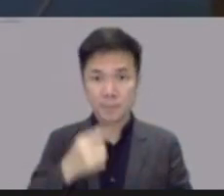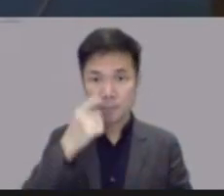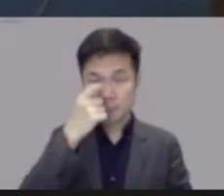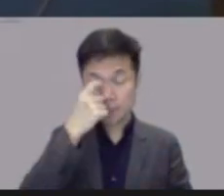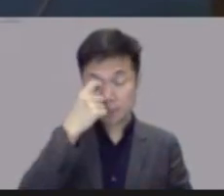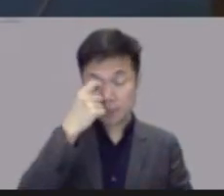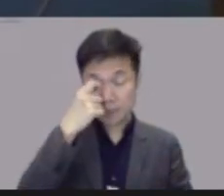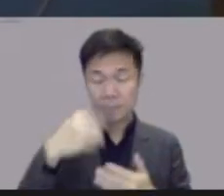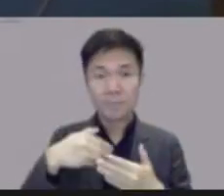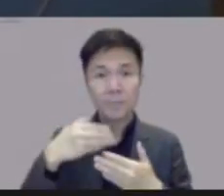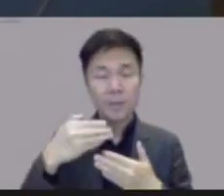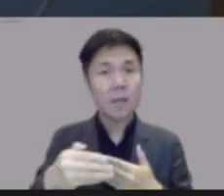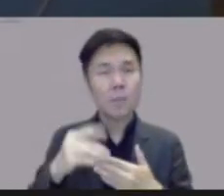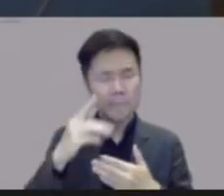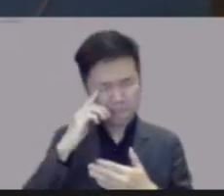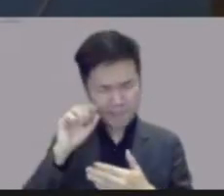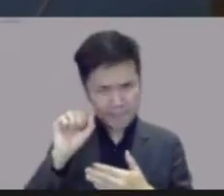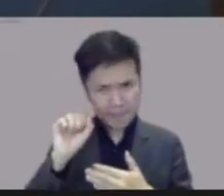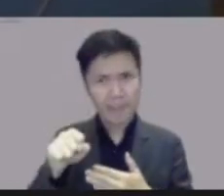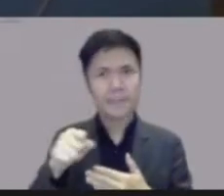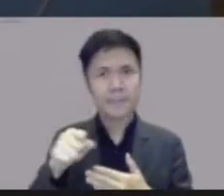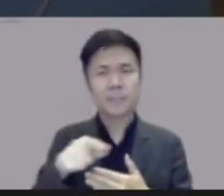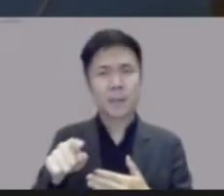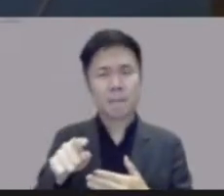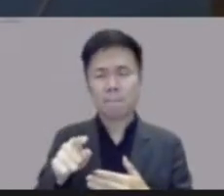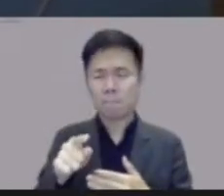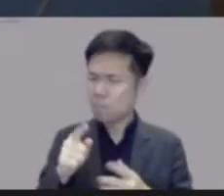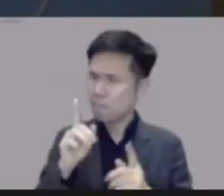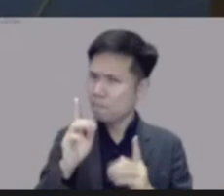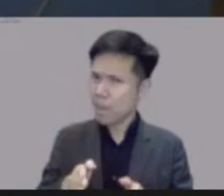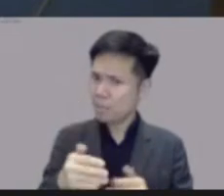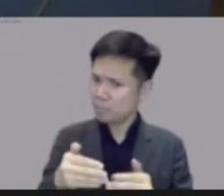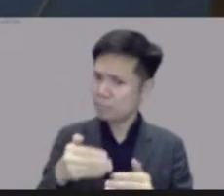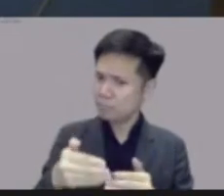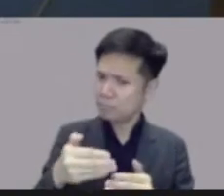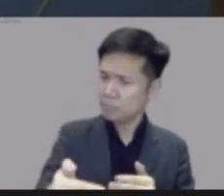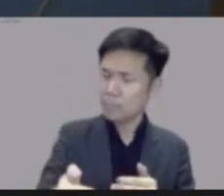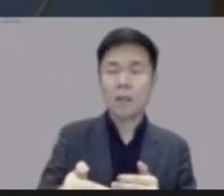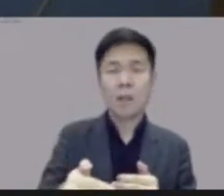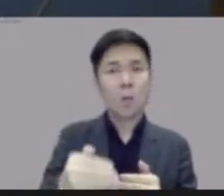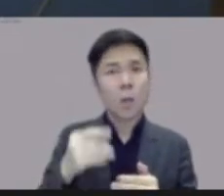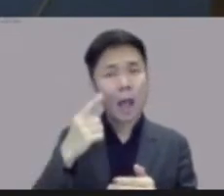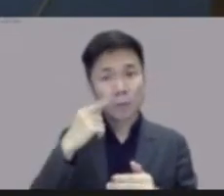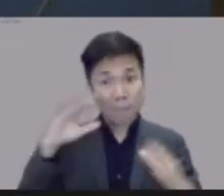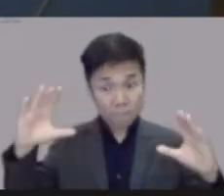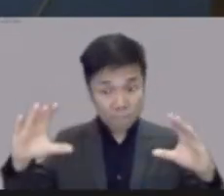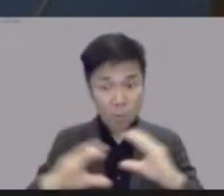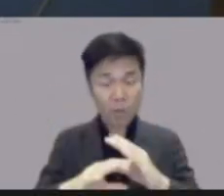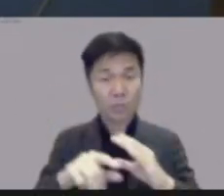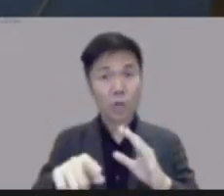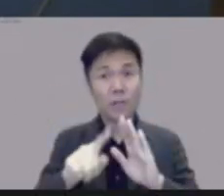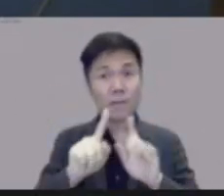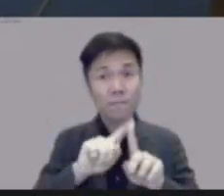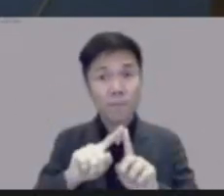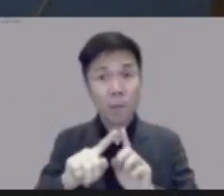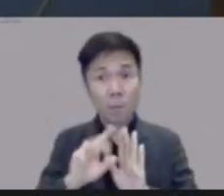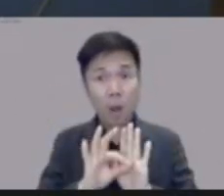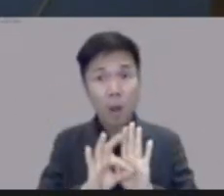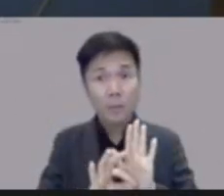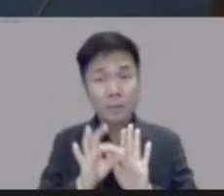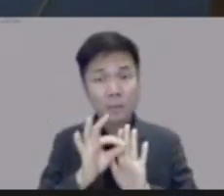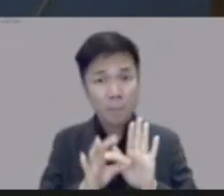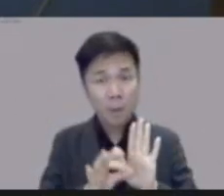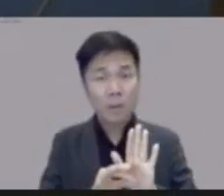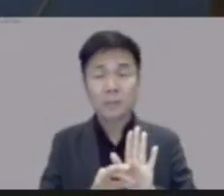great importance to follow up both mitigation and adaptation policies unjustifiable and unfair sanctions